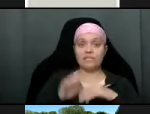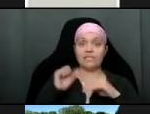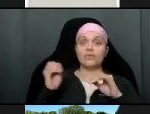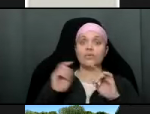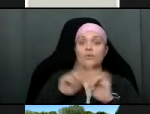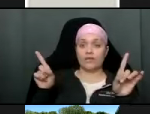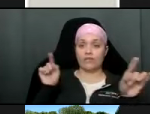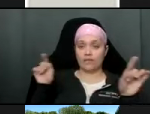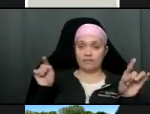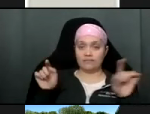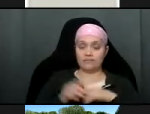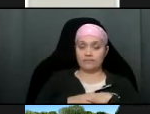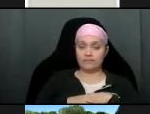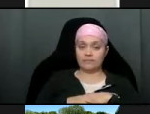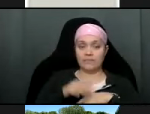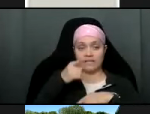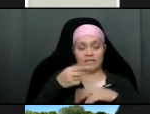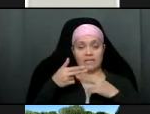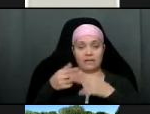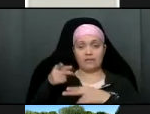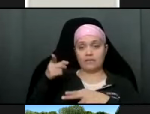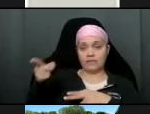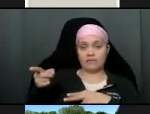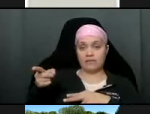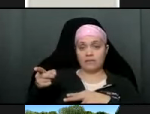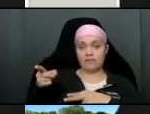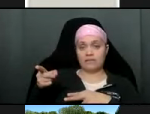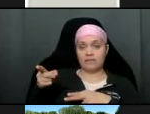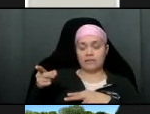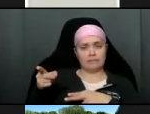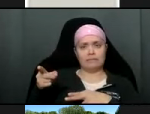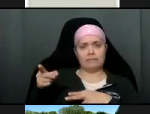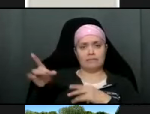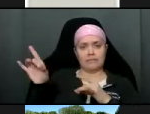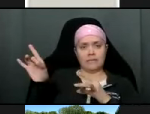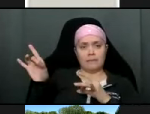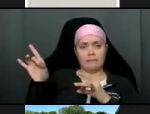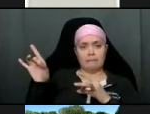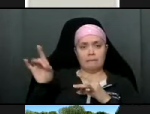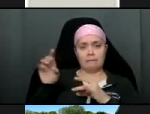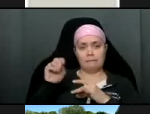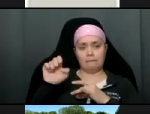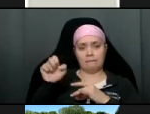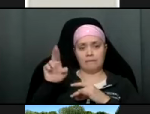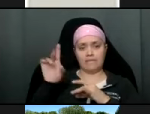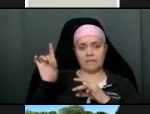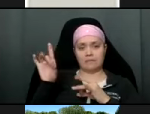different. And he calls them the miserablest people in the world.